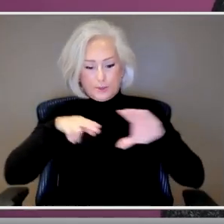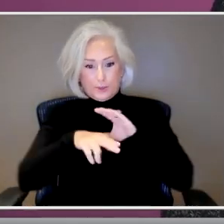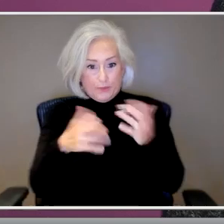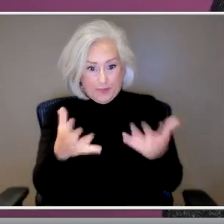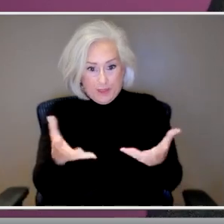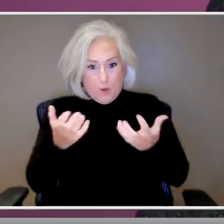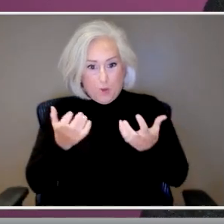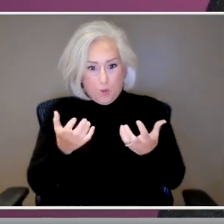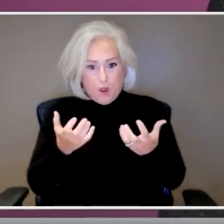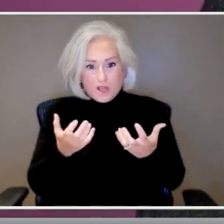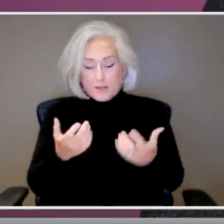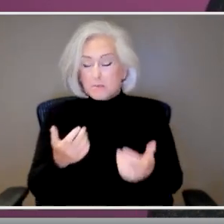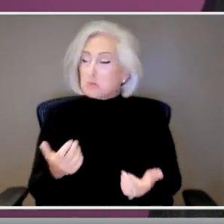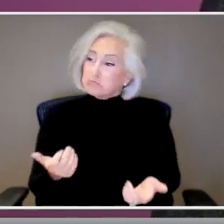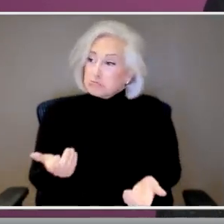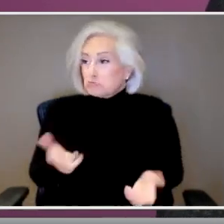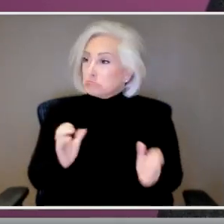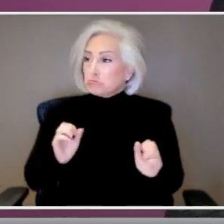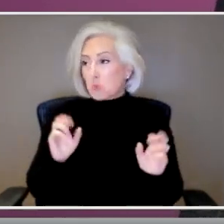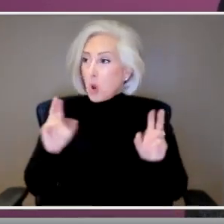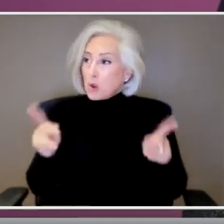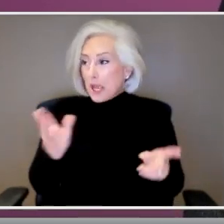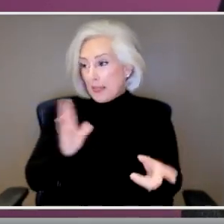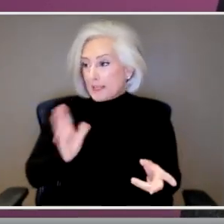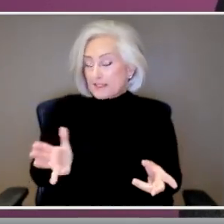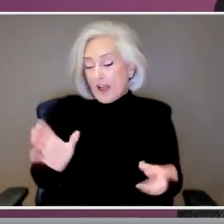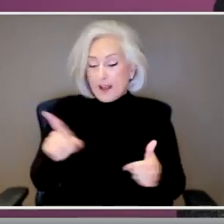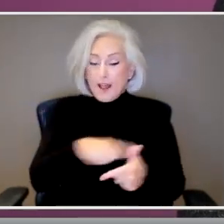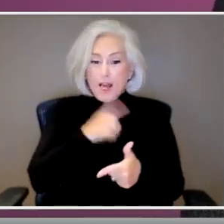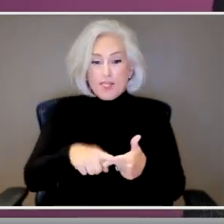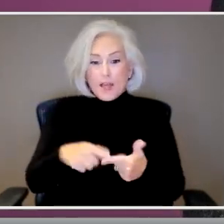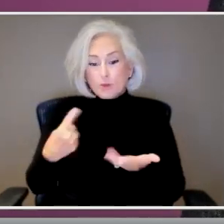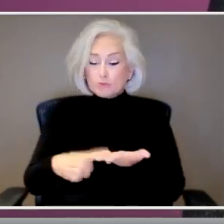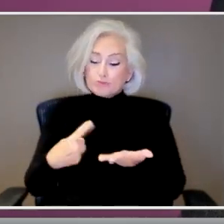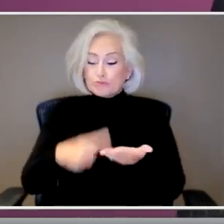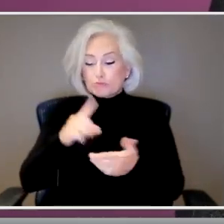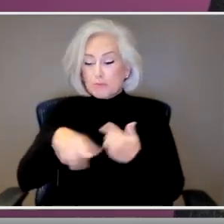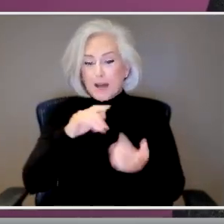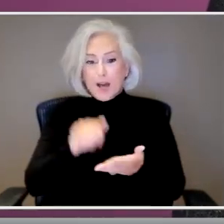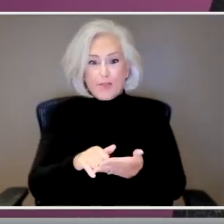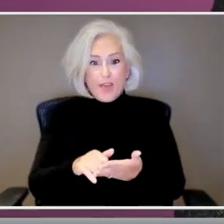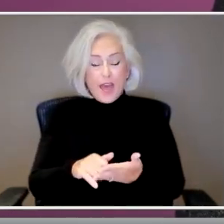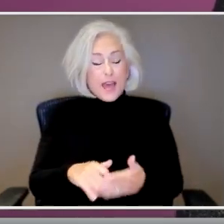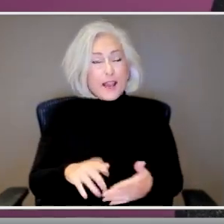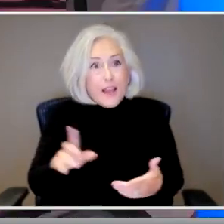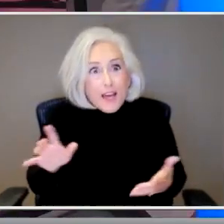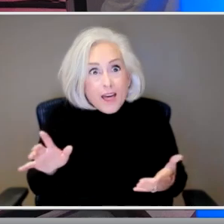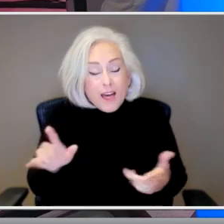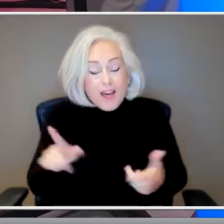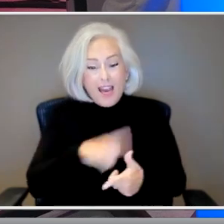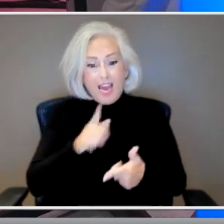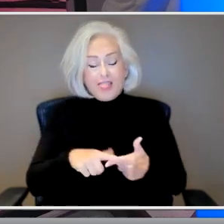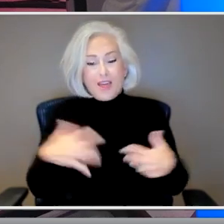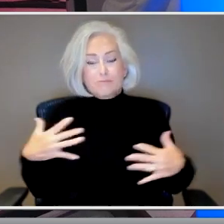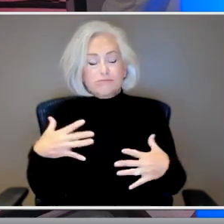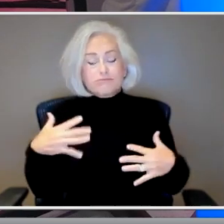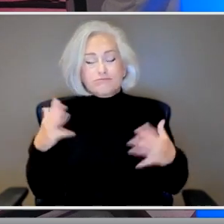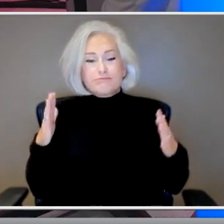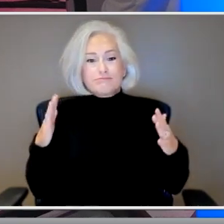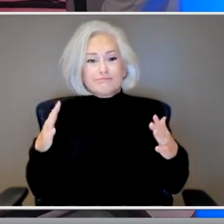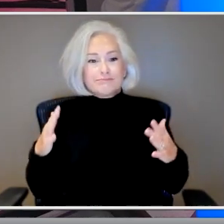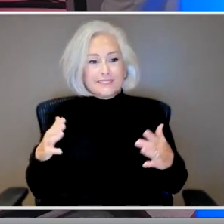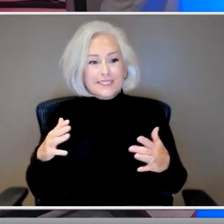go ahead and do that. And so we'll have something to talk about when I come in. And Boy, there was a lot to talk yeah, about. and they got all this